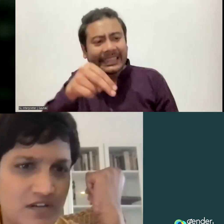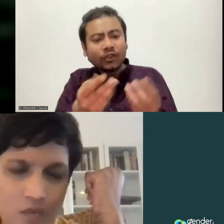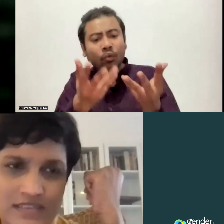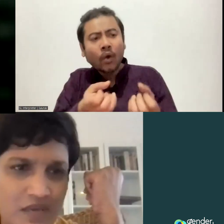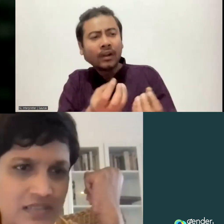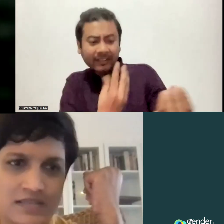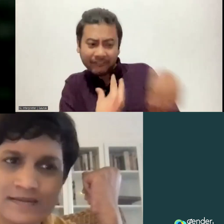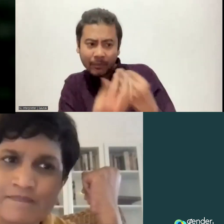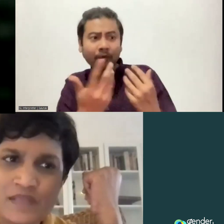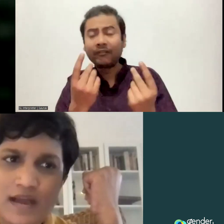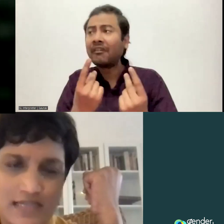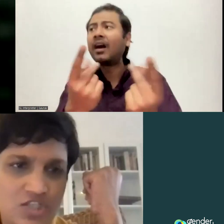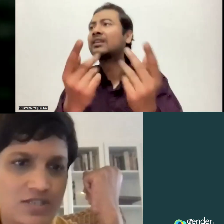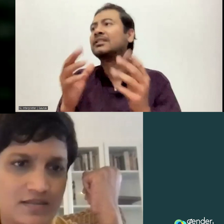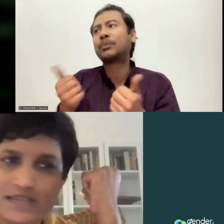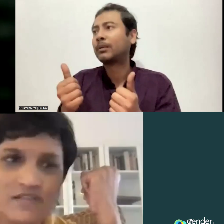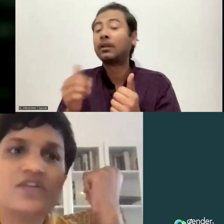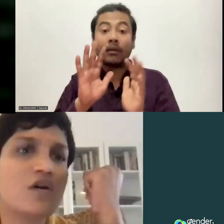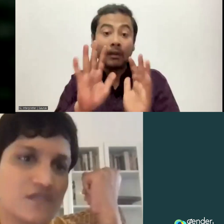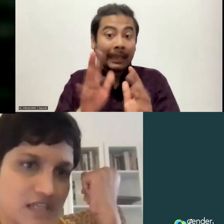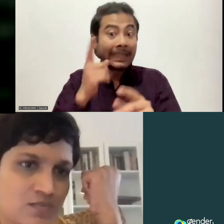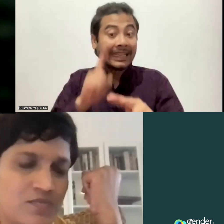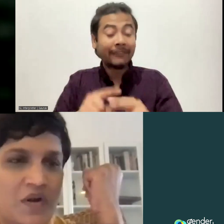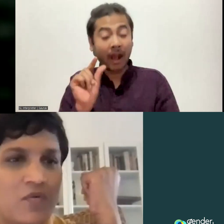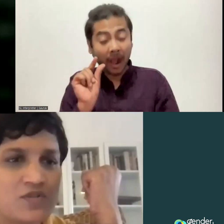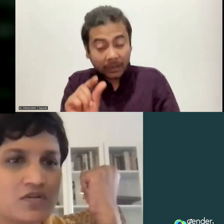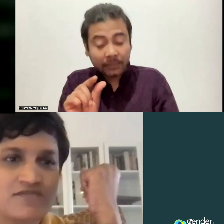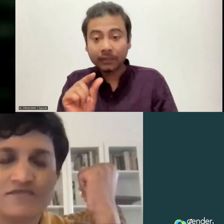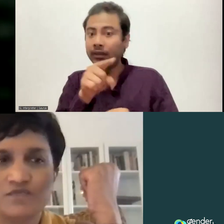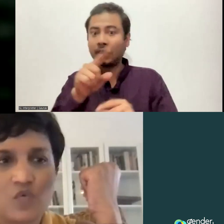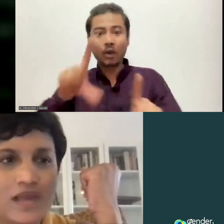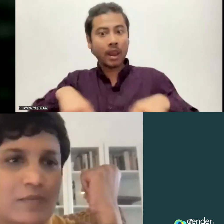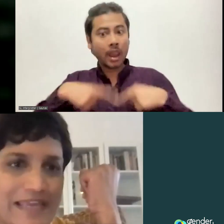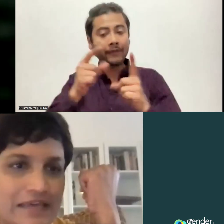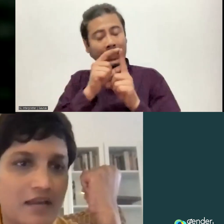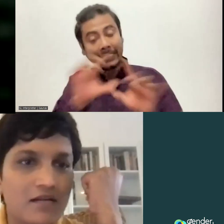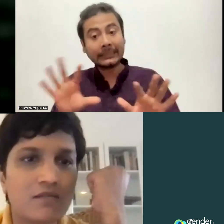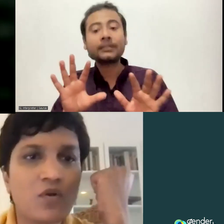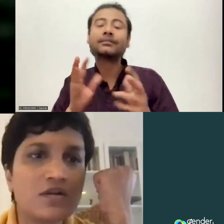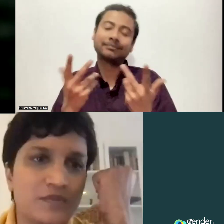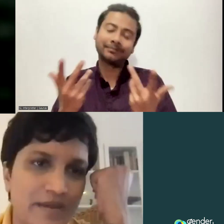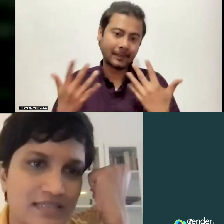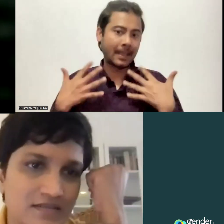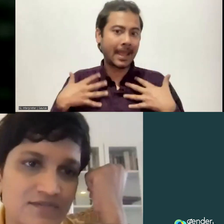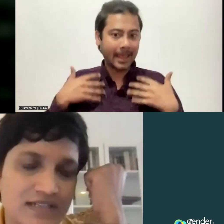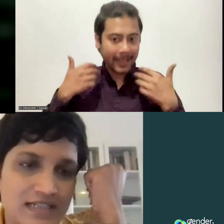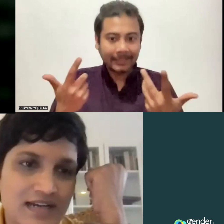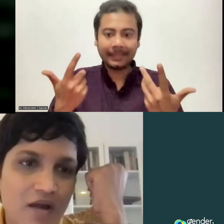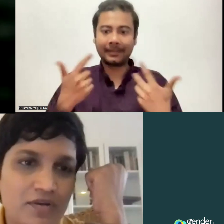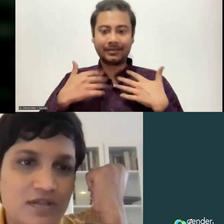and if it requires immediate attention, that's a different conversation. But I'm talking about sort of well-being in a broader